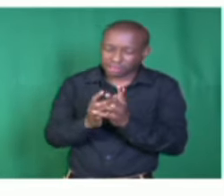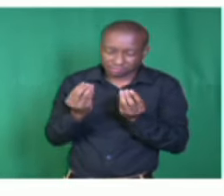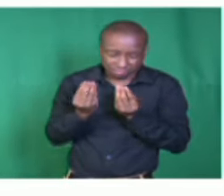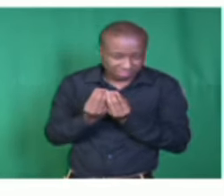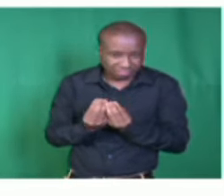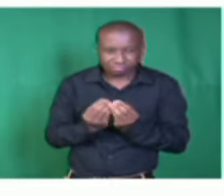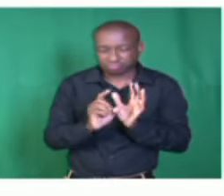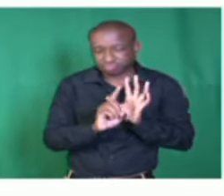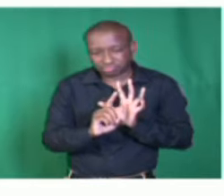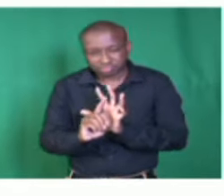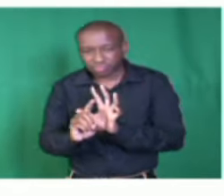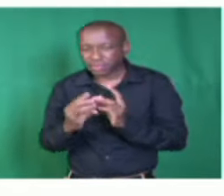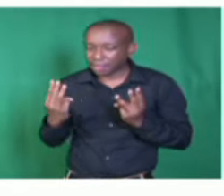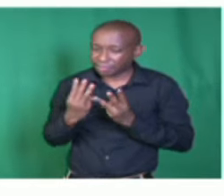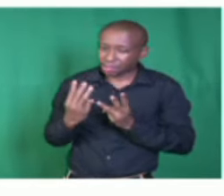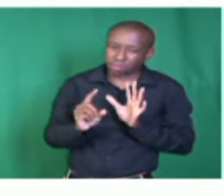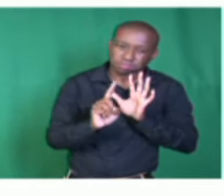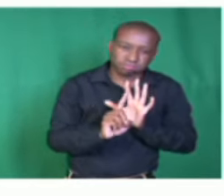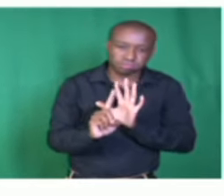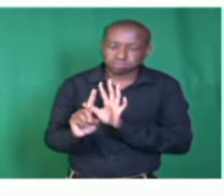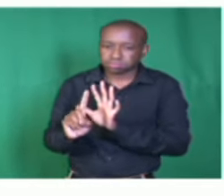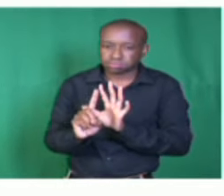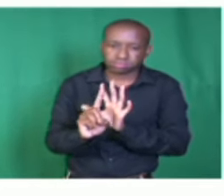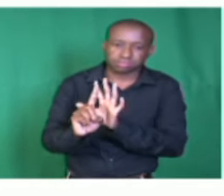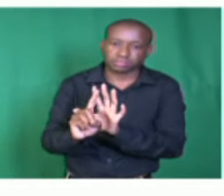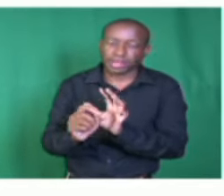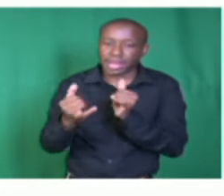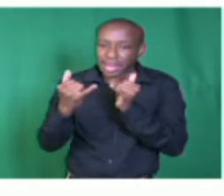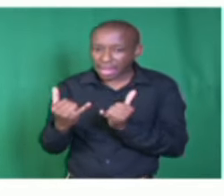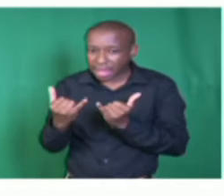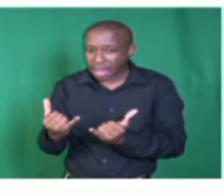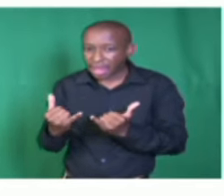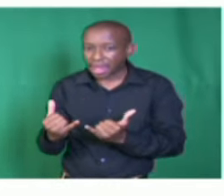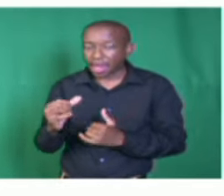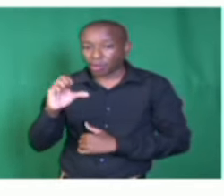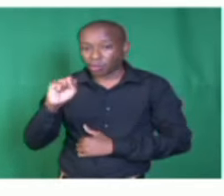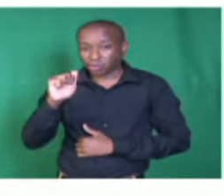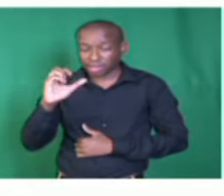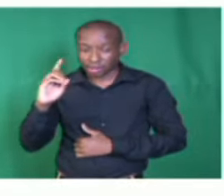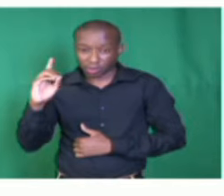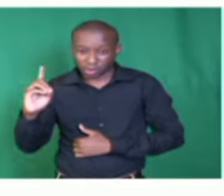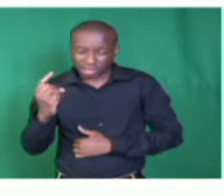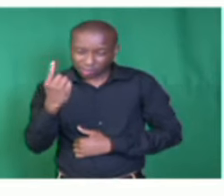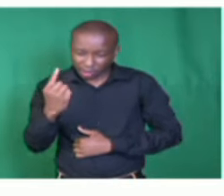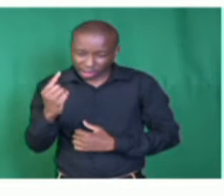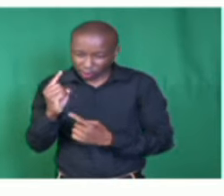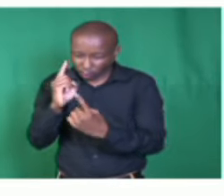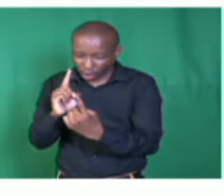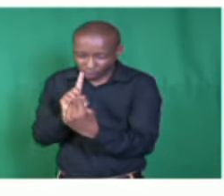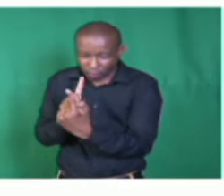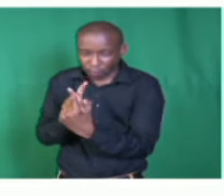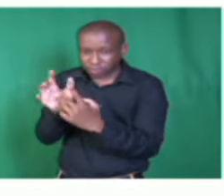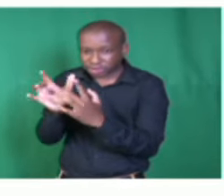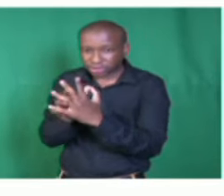the multitudes. So there was no way these people can get Jesus Christ in isolation. So they